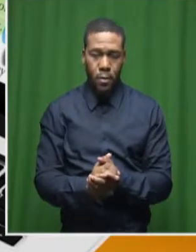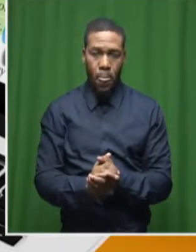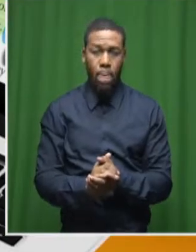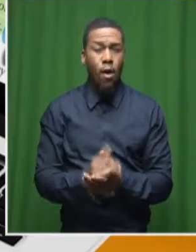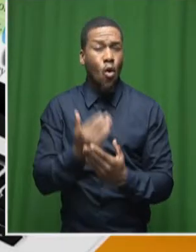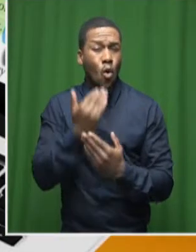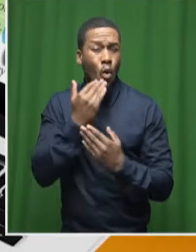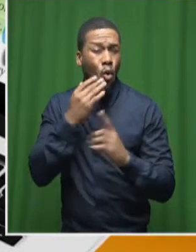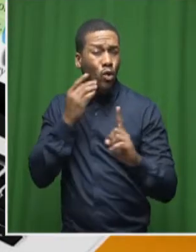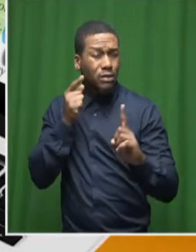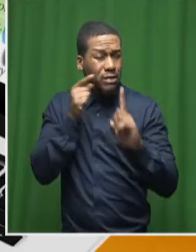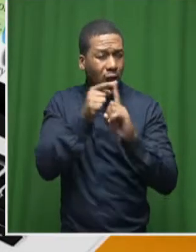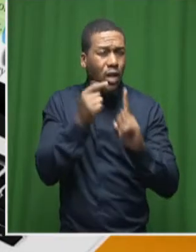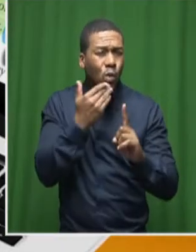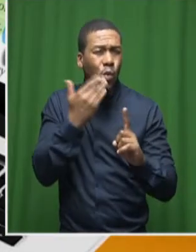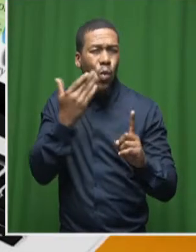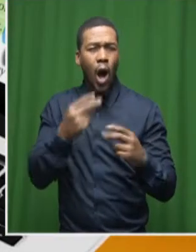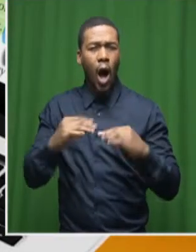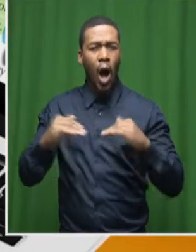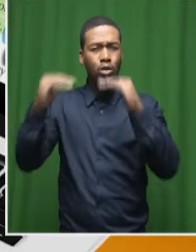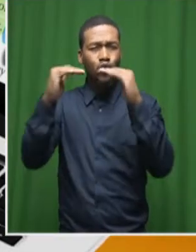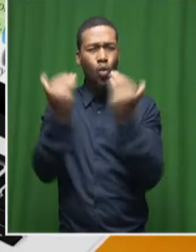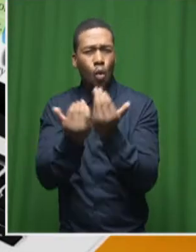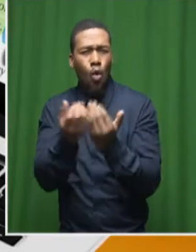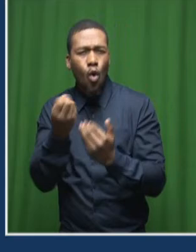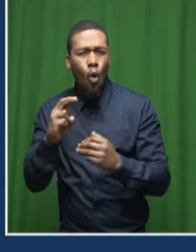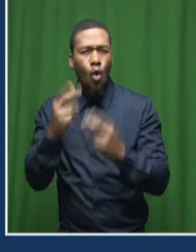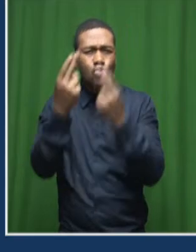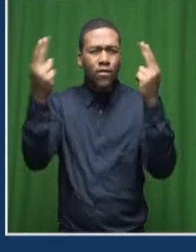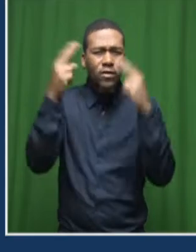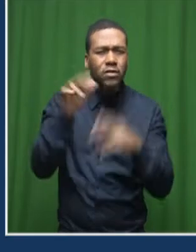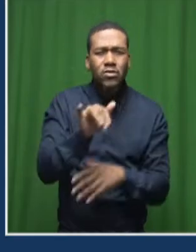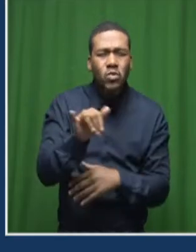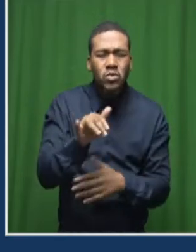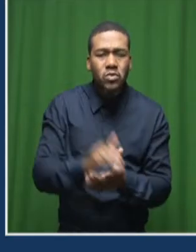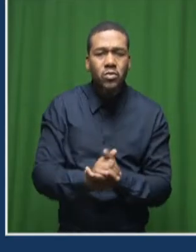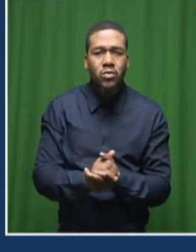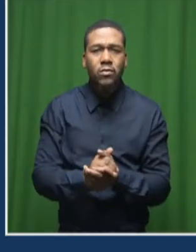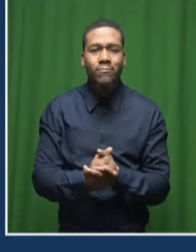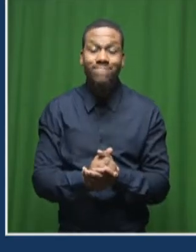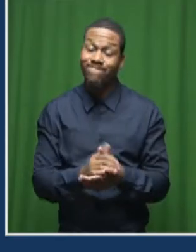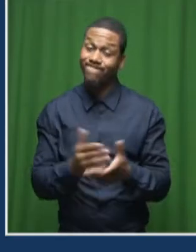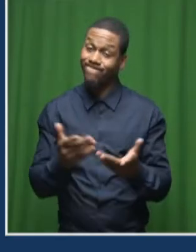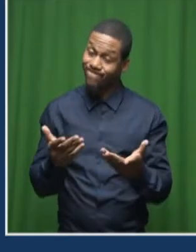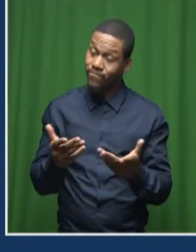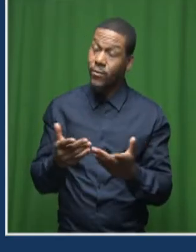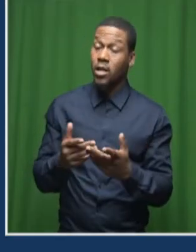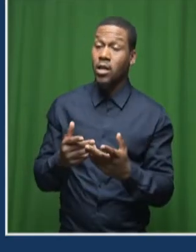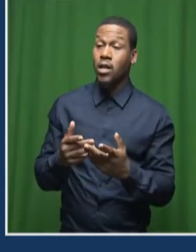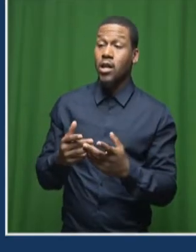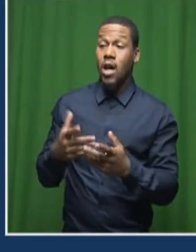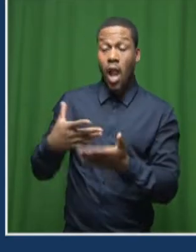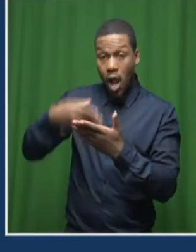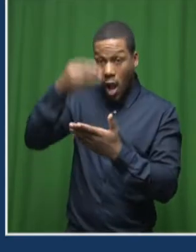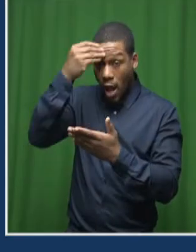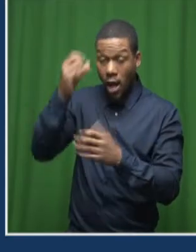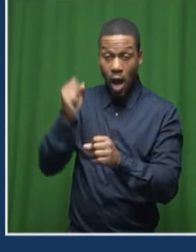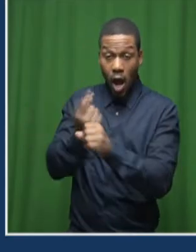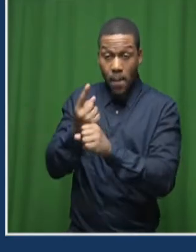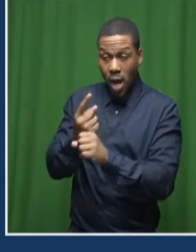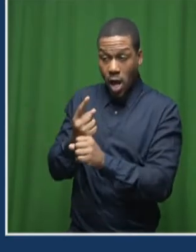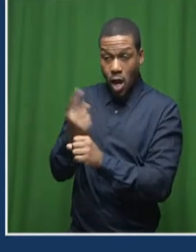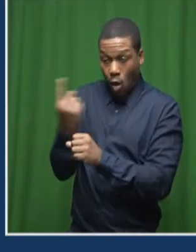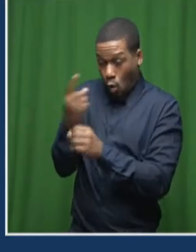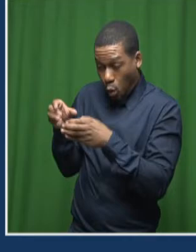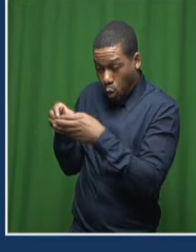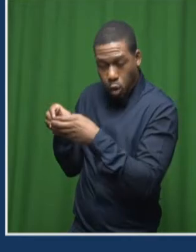schools or at tertiary level? The targets, I would say, learning doesn't have penny in a vacuum. So what we try to do is create a platform that will